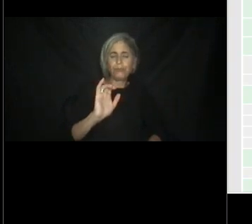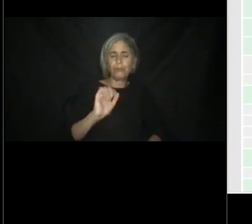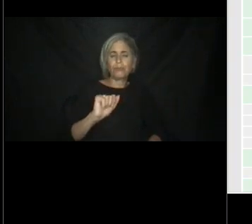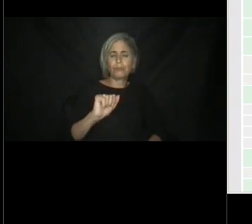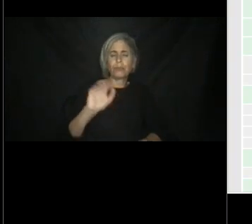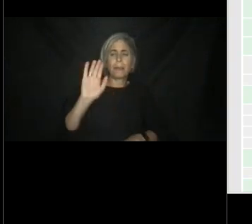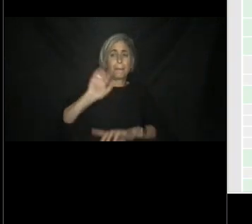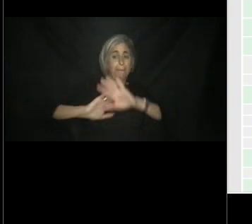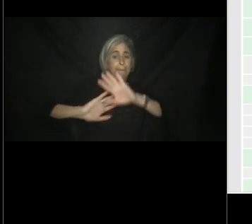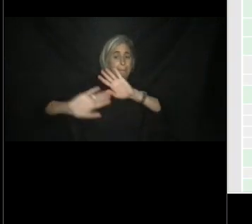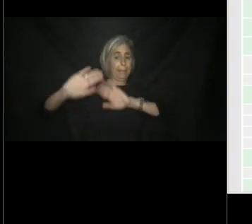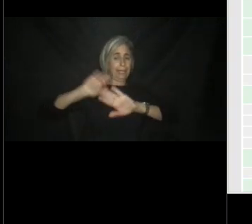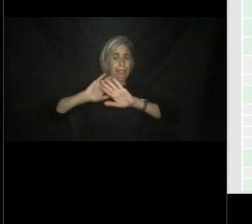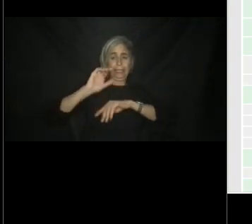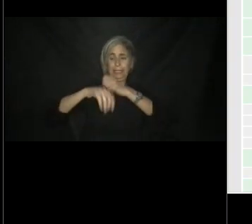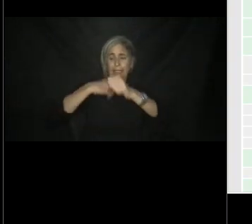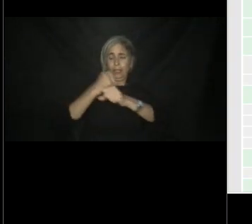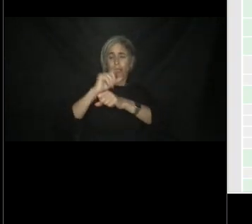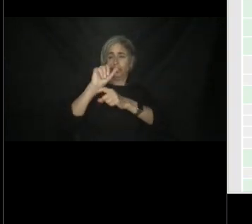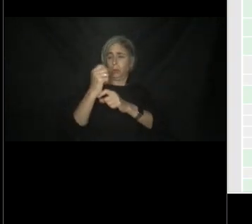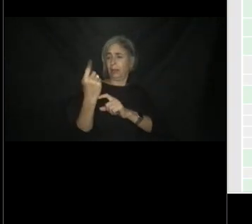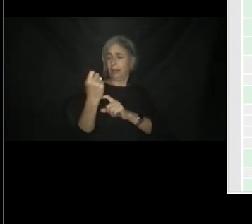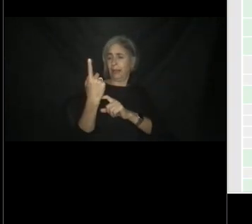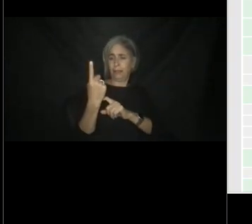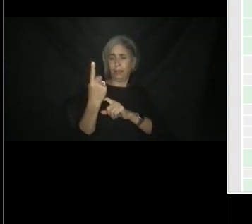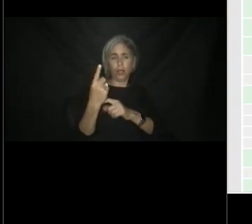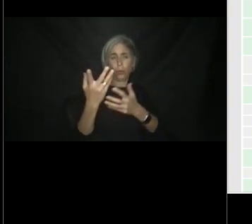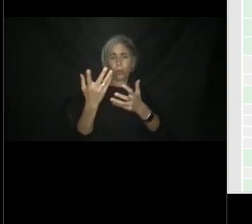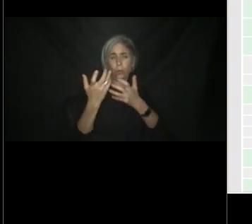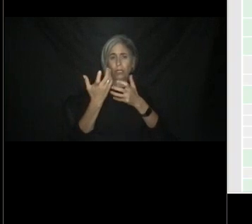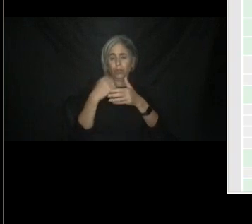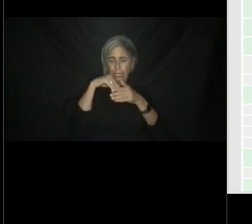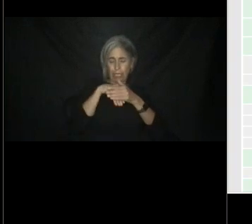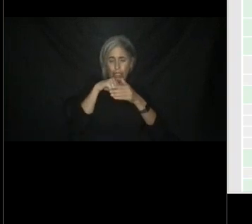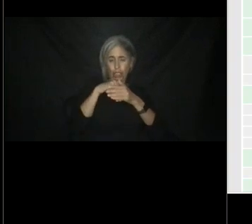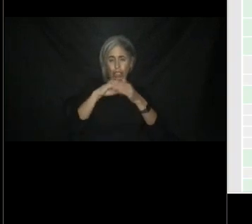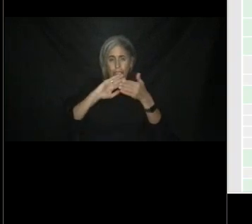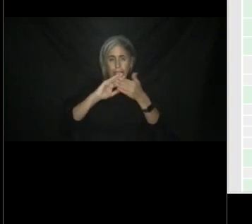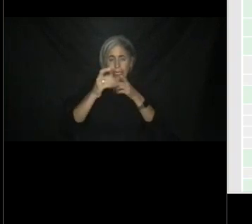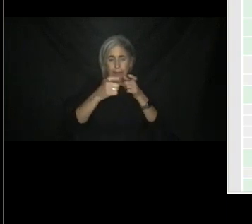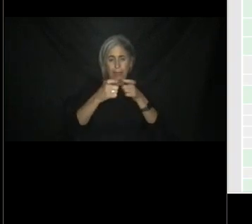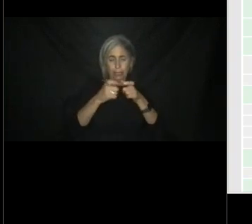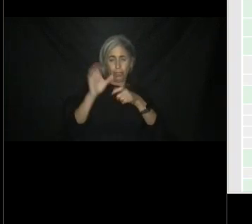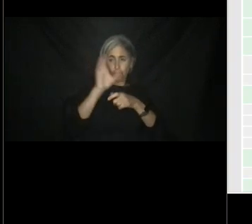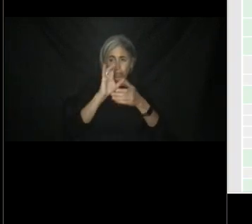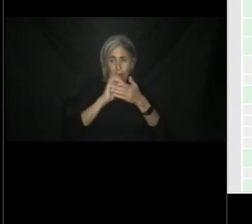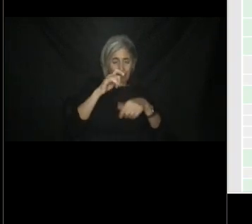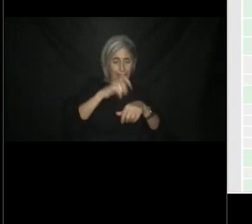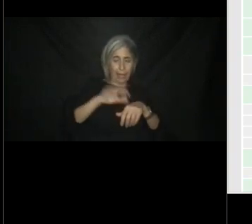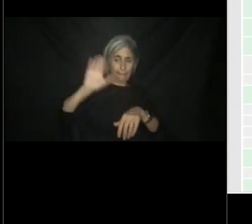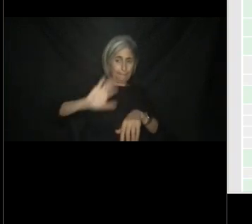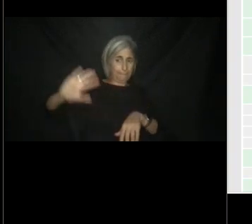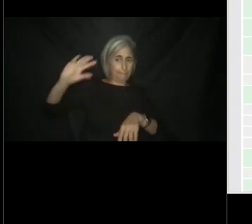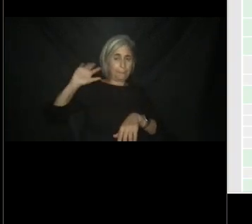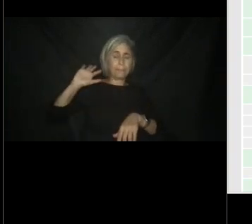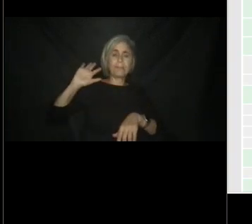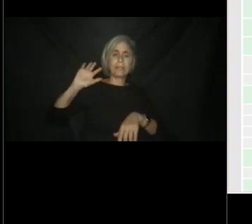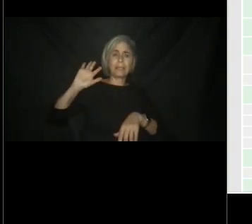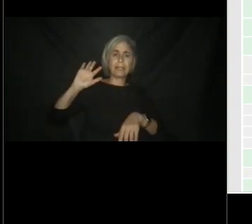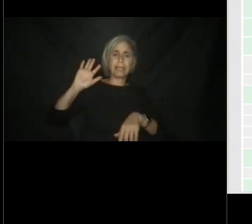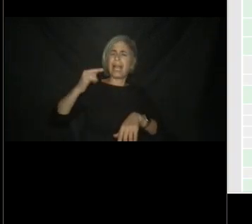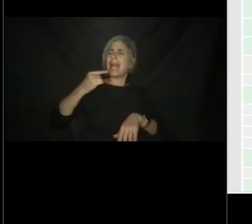Back in 2011, we had endeavored to do an internal city manager search at that time. And when I say